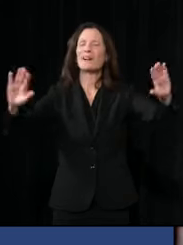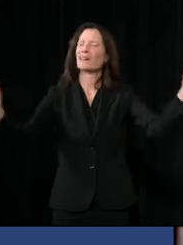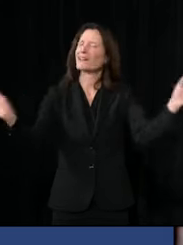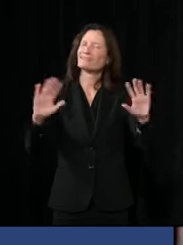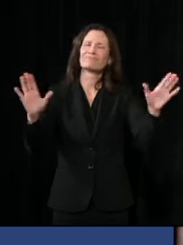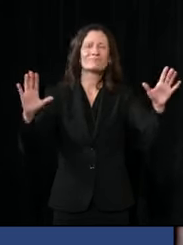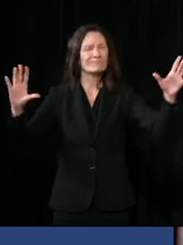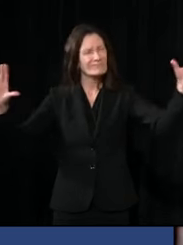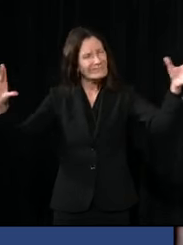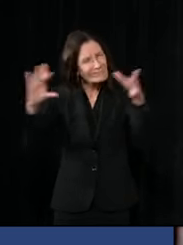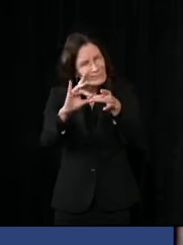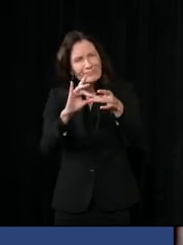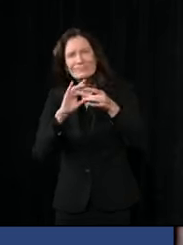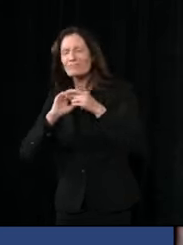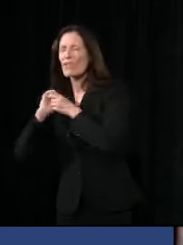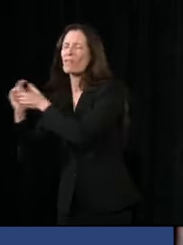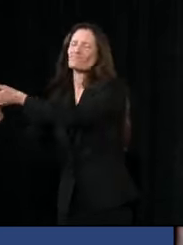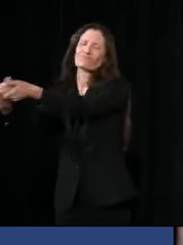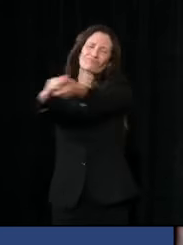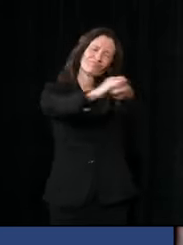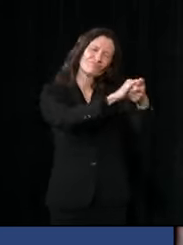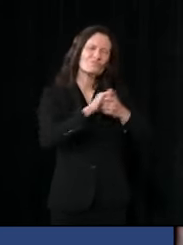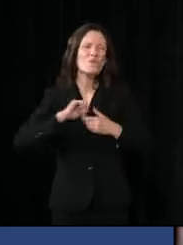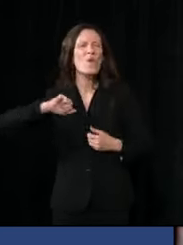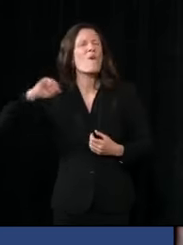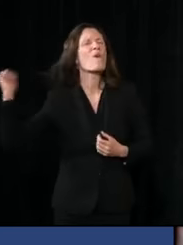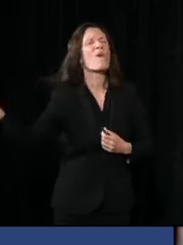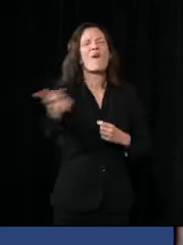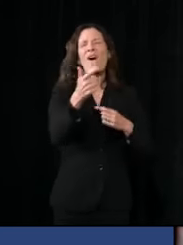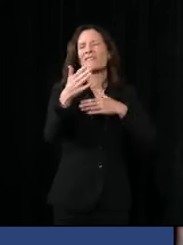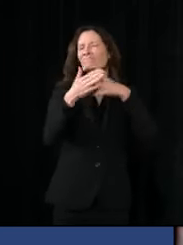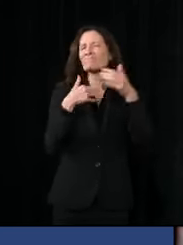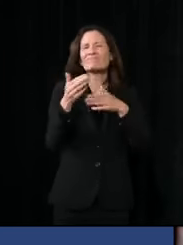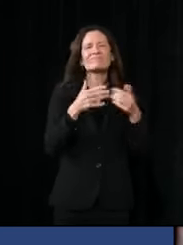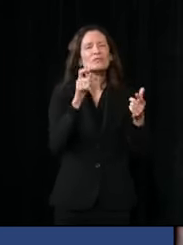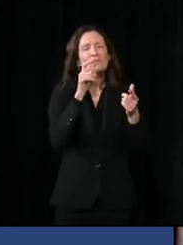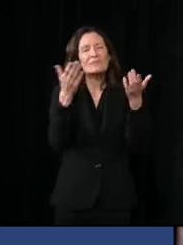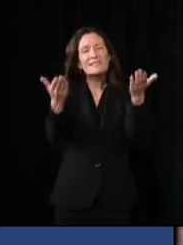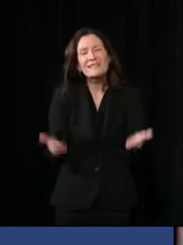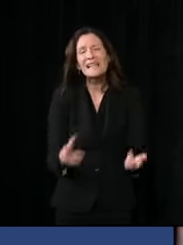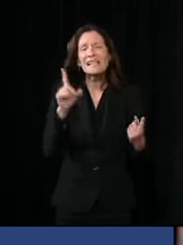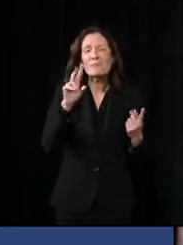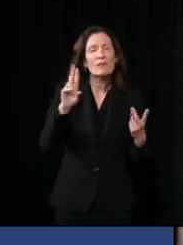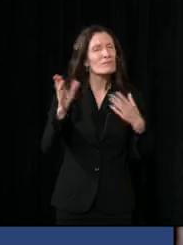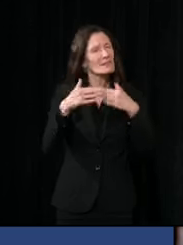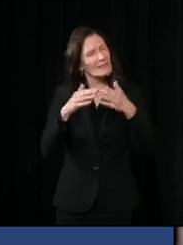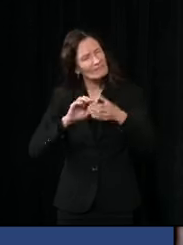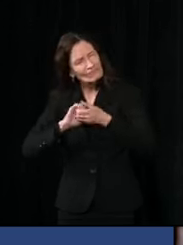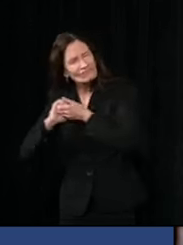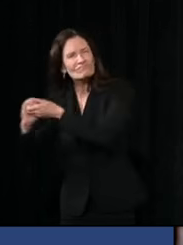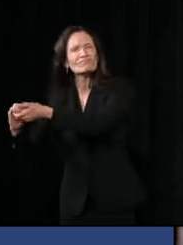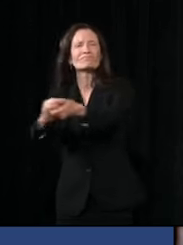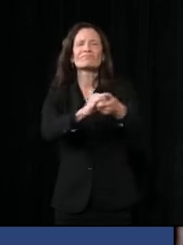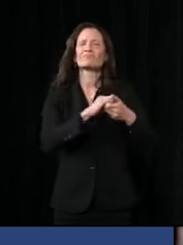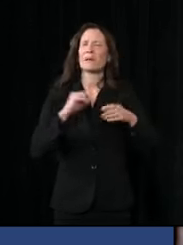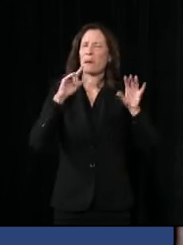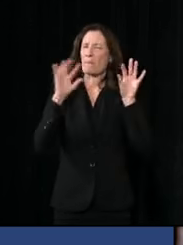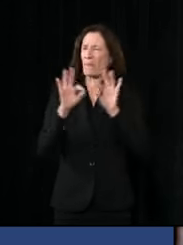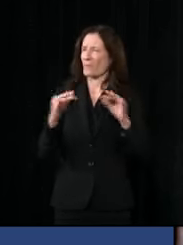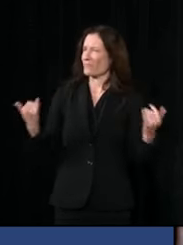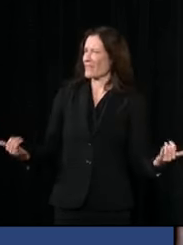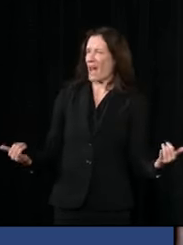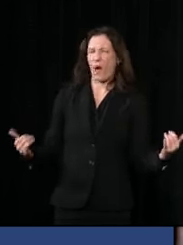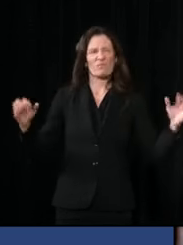Pennsylvanians deserve and should expect nothing less throughout the life of this crisis. We Pennsylvanians are